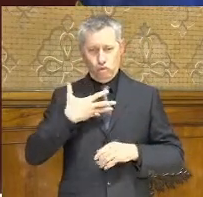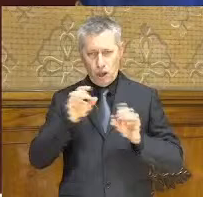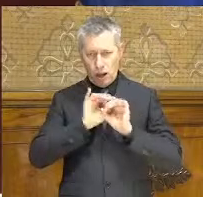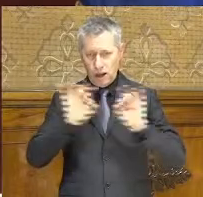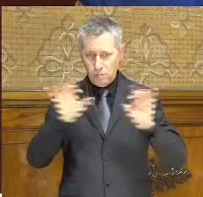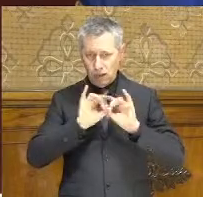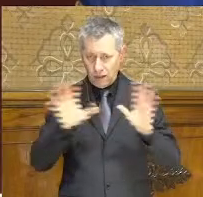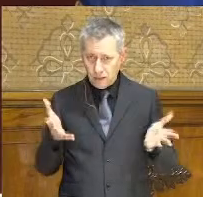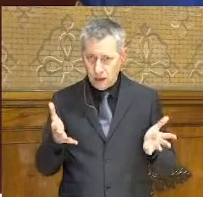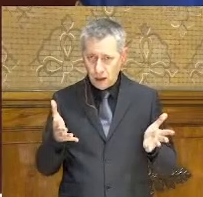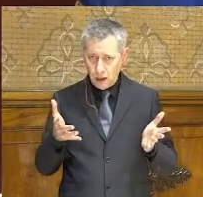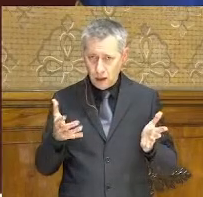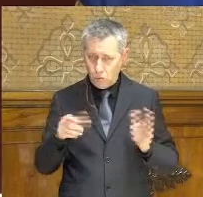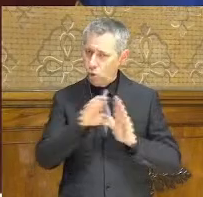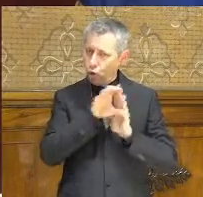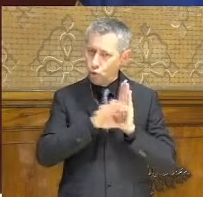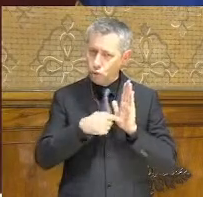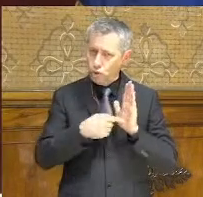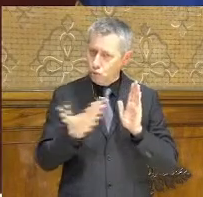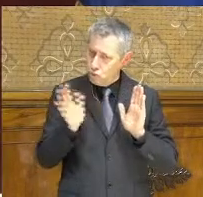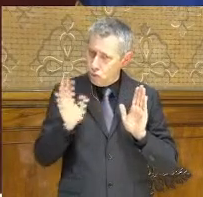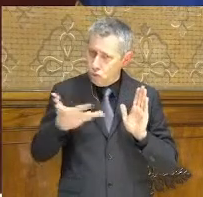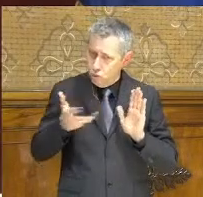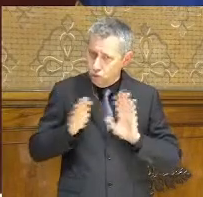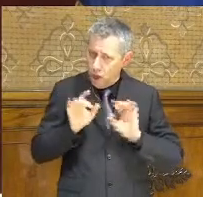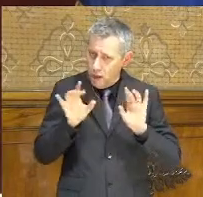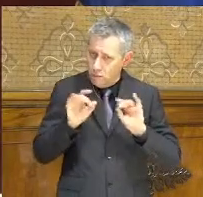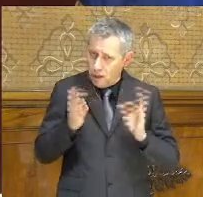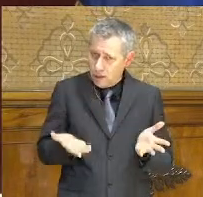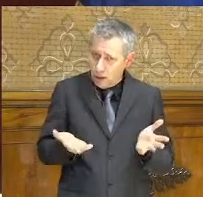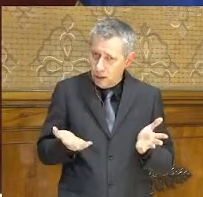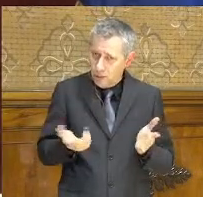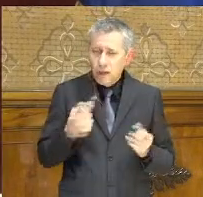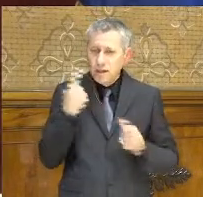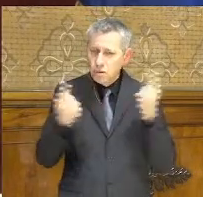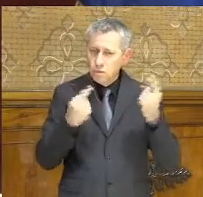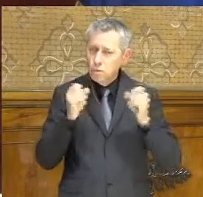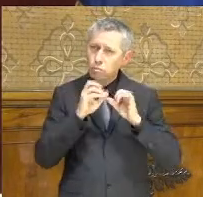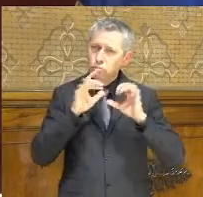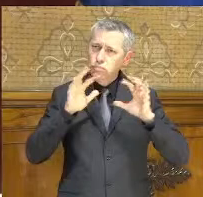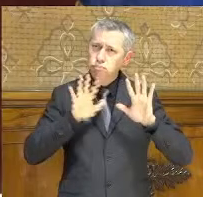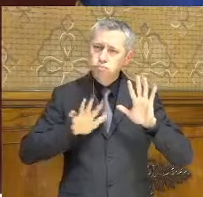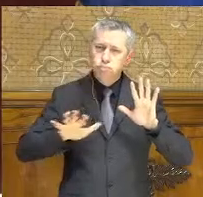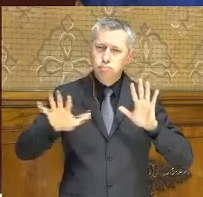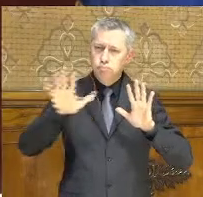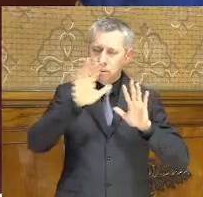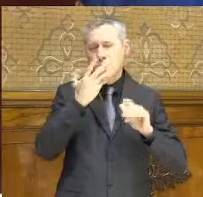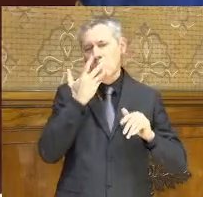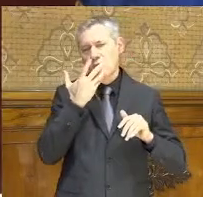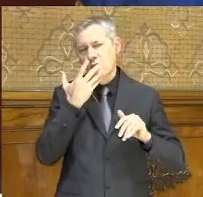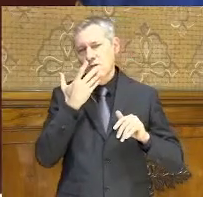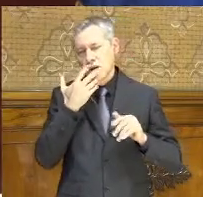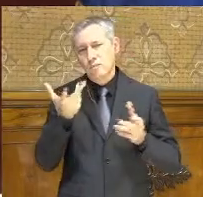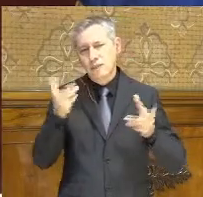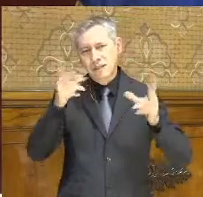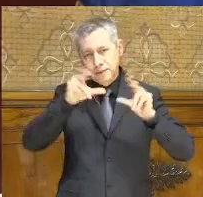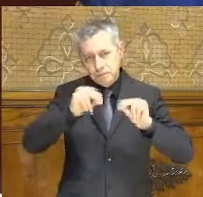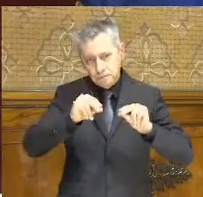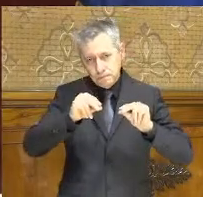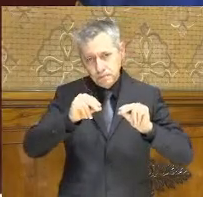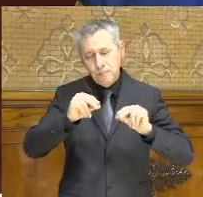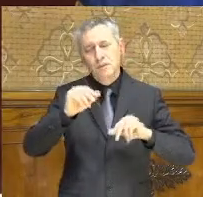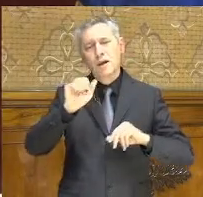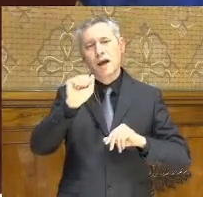sense. And in this context, I recall Hannah Arendt, who